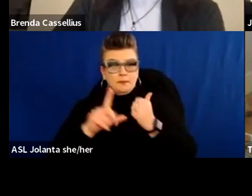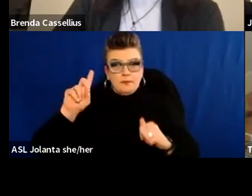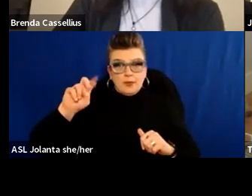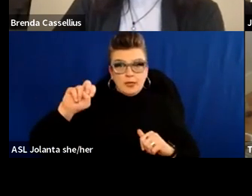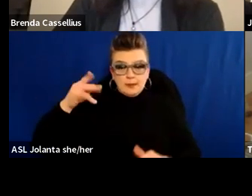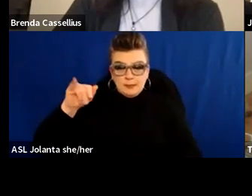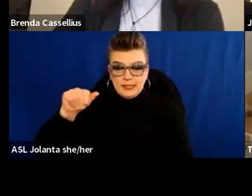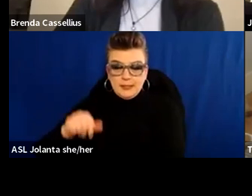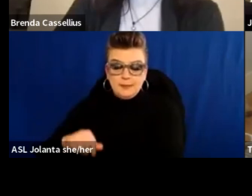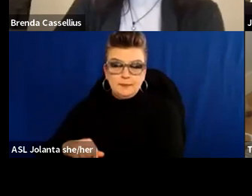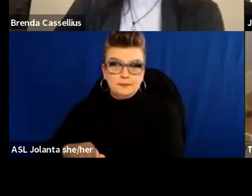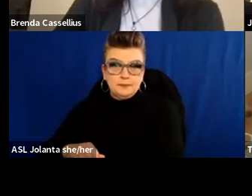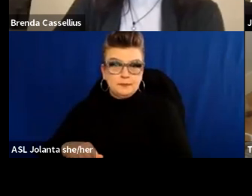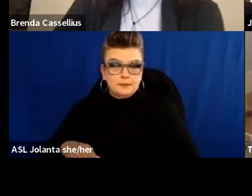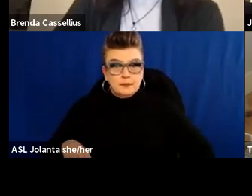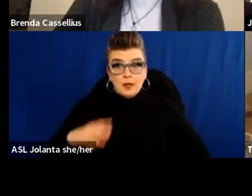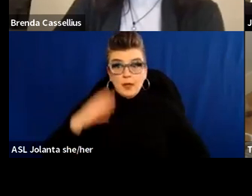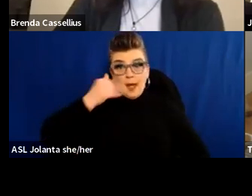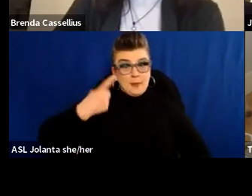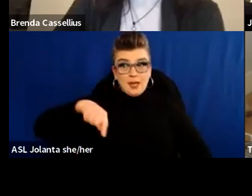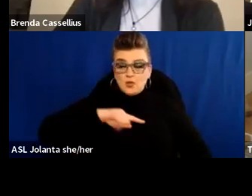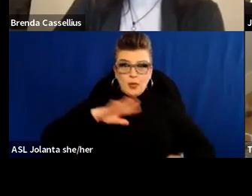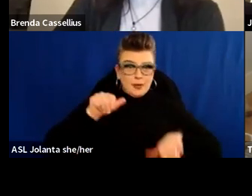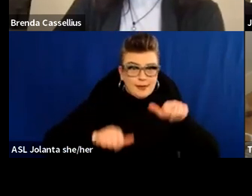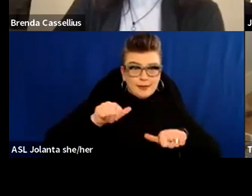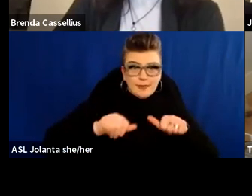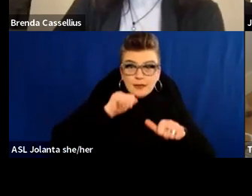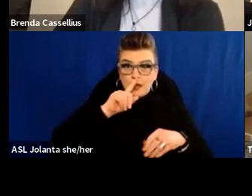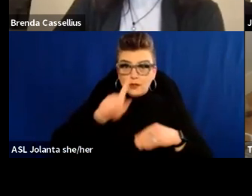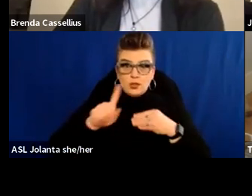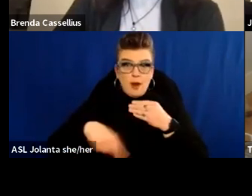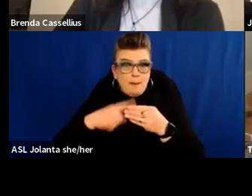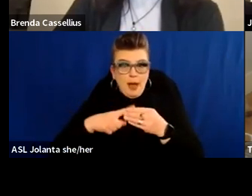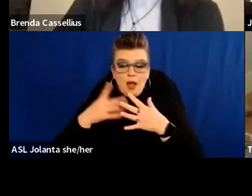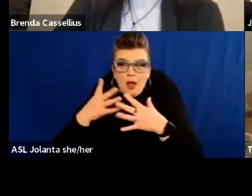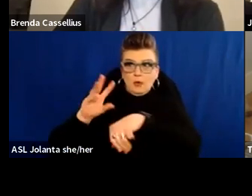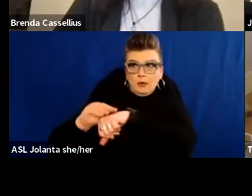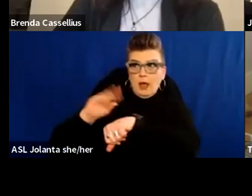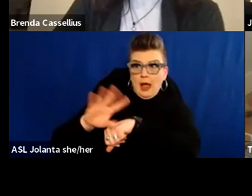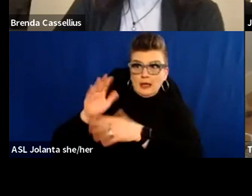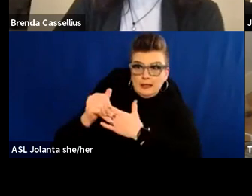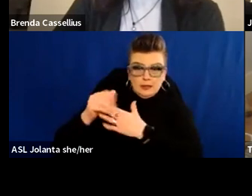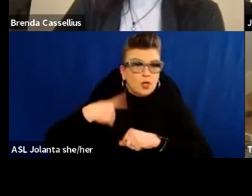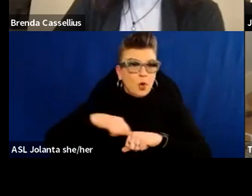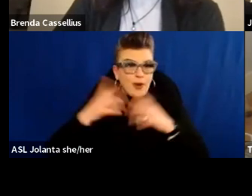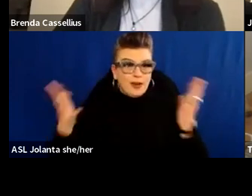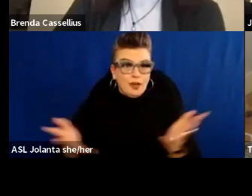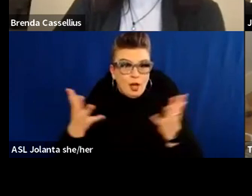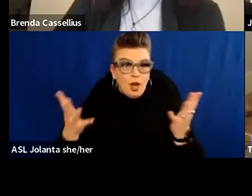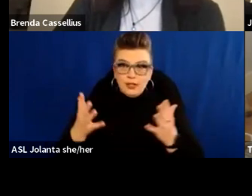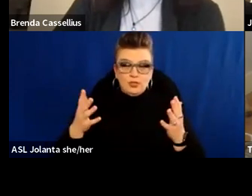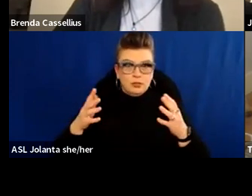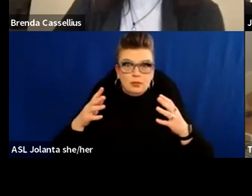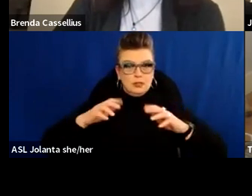schools because we're uncertain about the guidance we encourage schools to work with our food nutritional services department to spread out in their buildings as much as